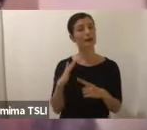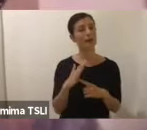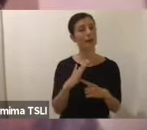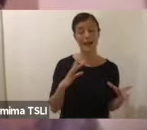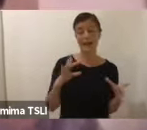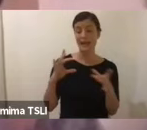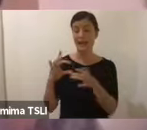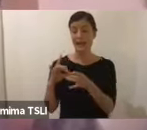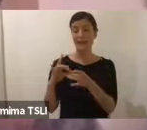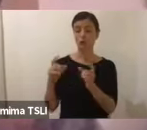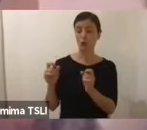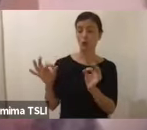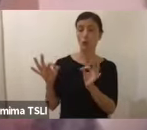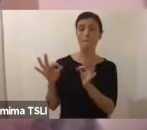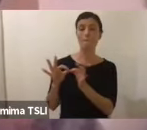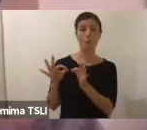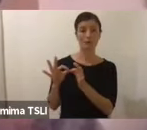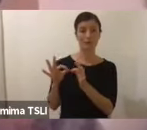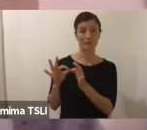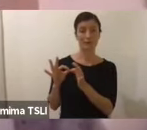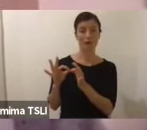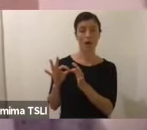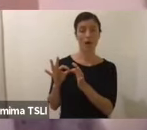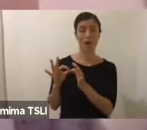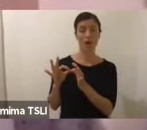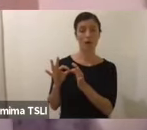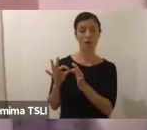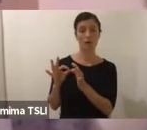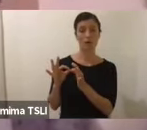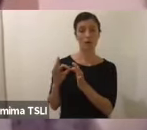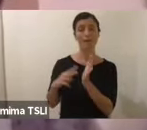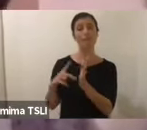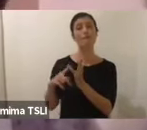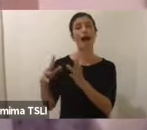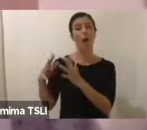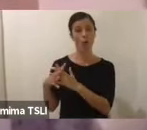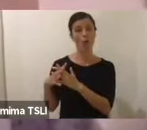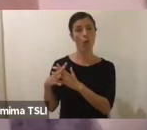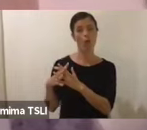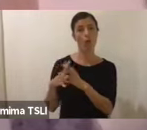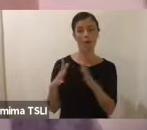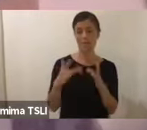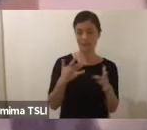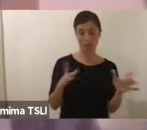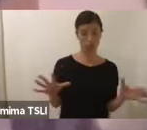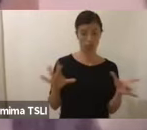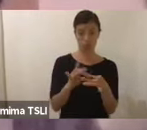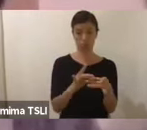um black lives matter are political and